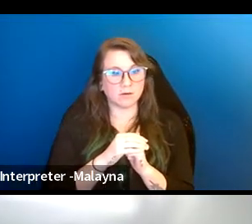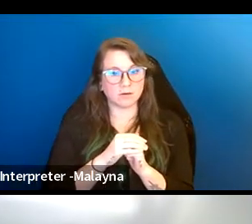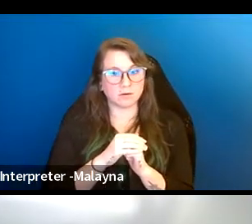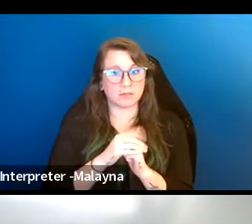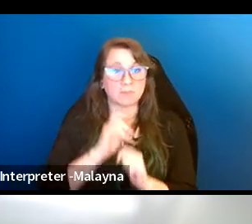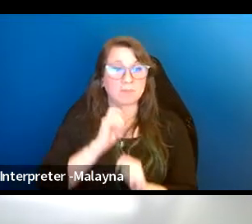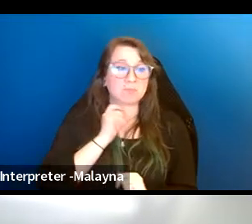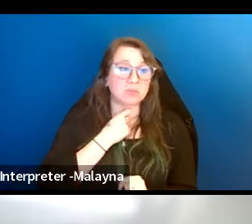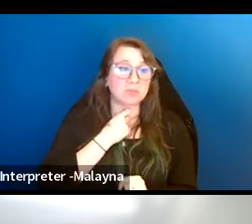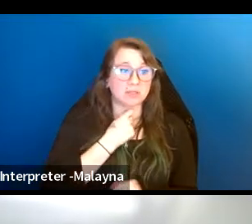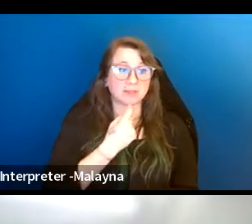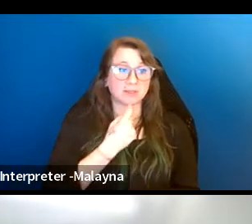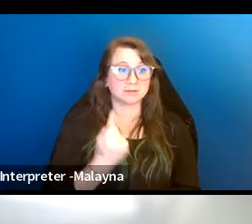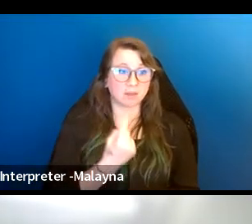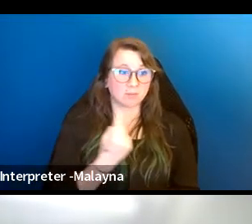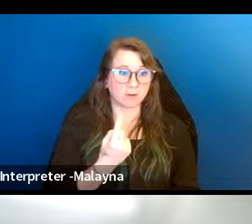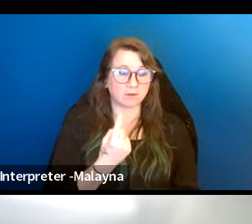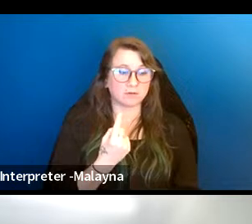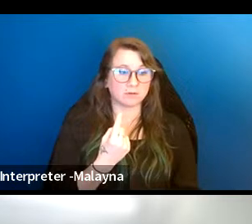muting someone